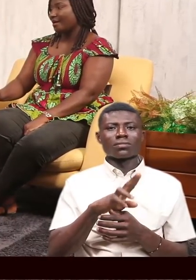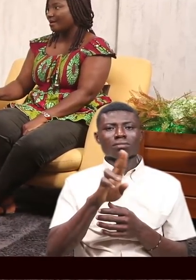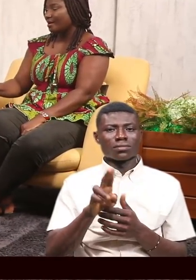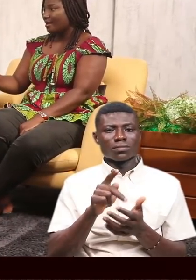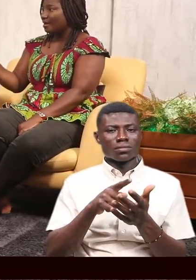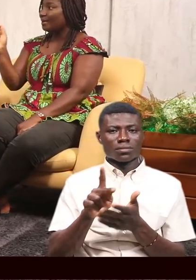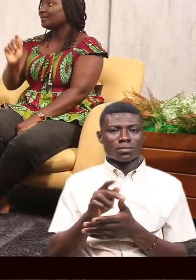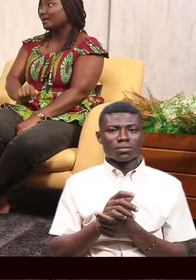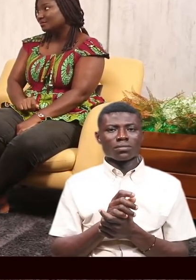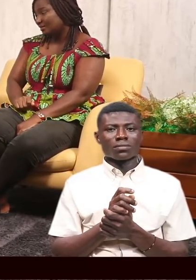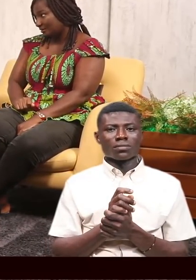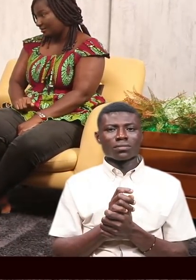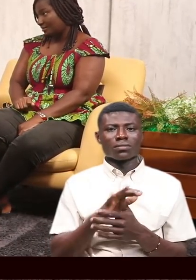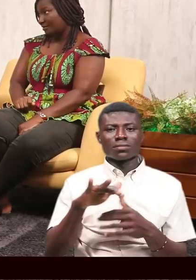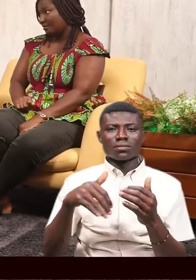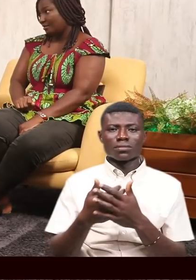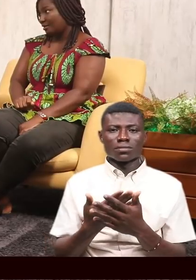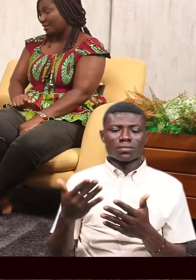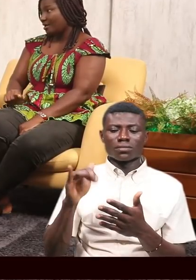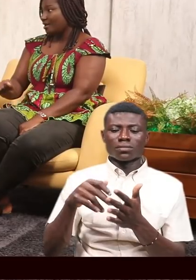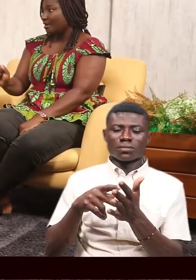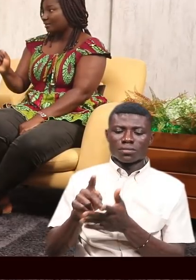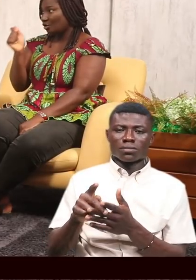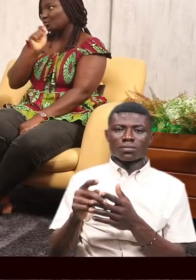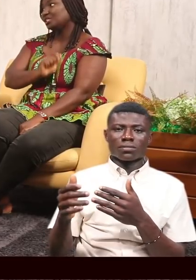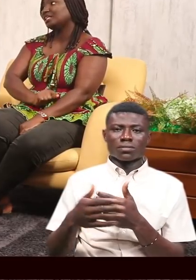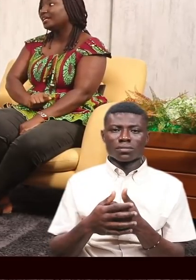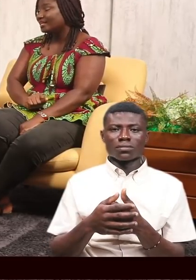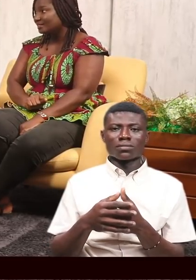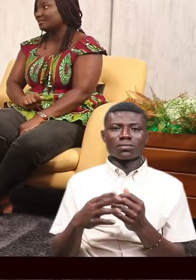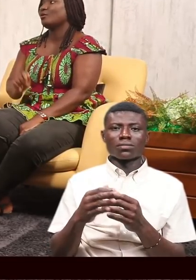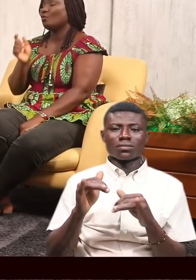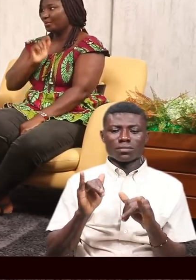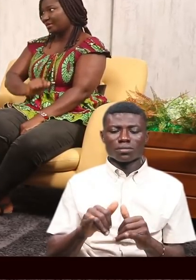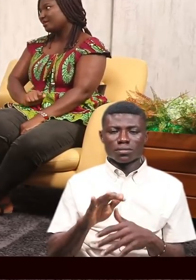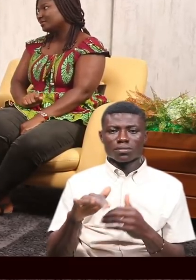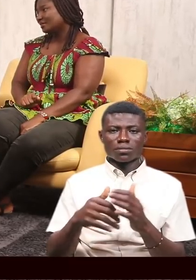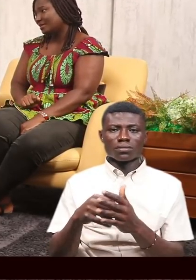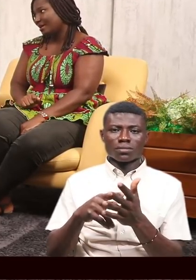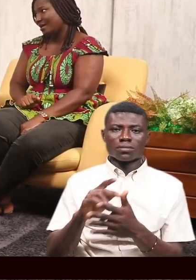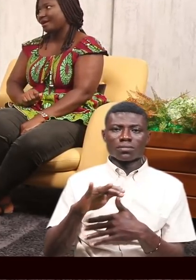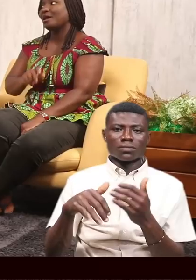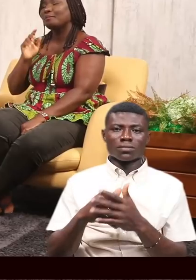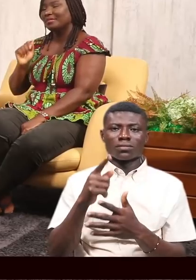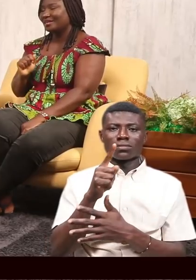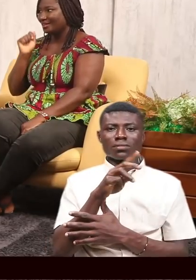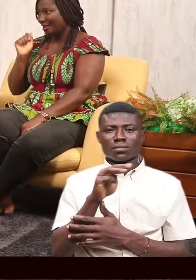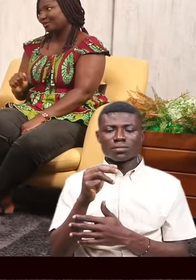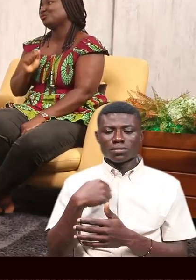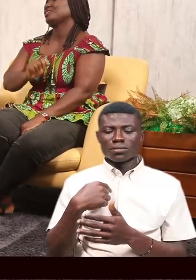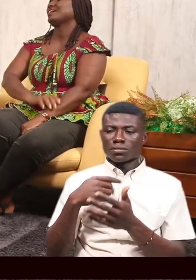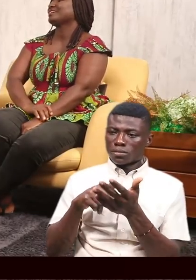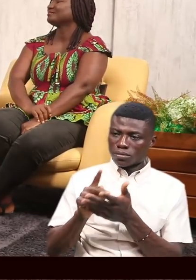tia penalty. So omu delay ye nti. E hon penalty ni na me